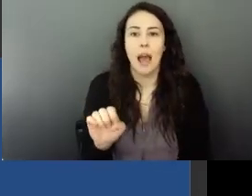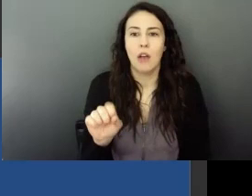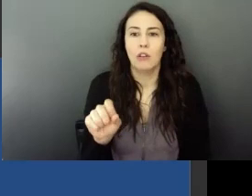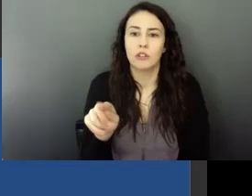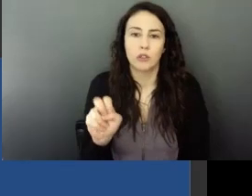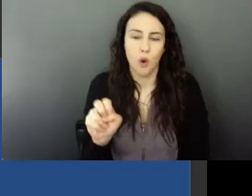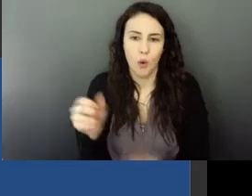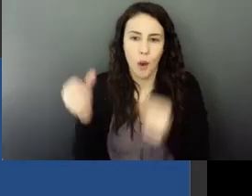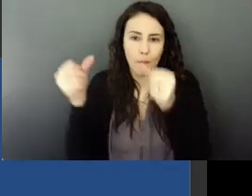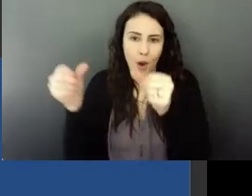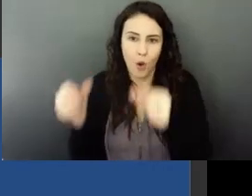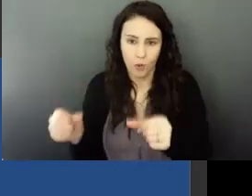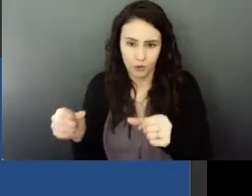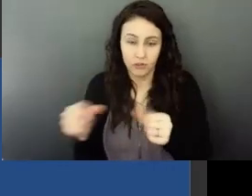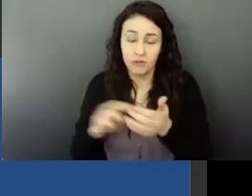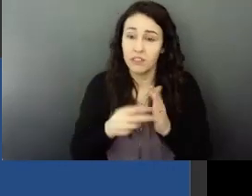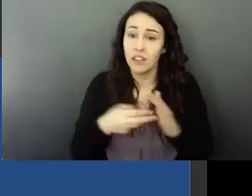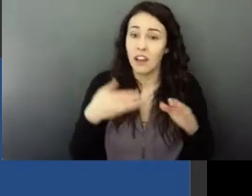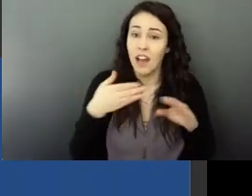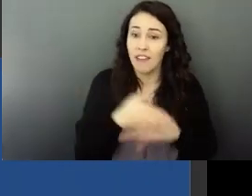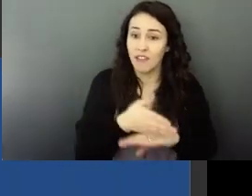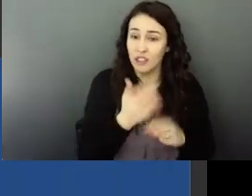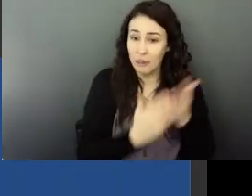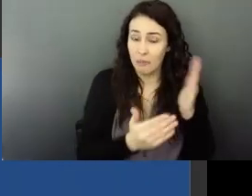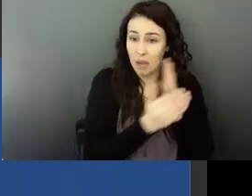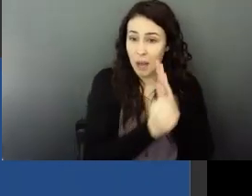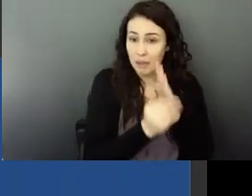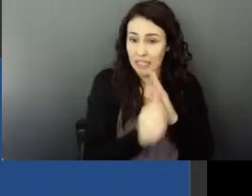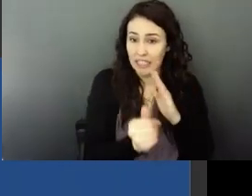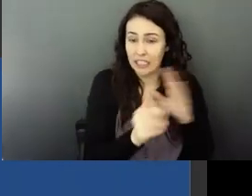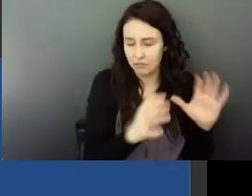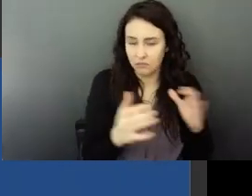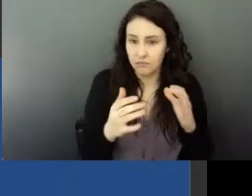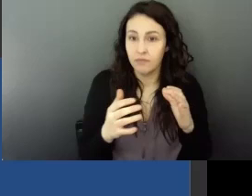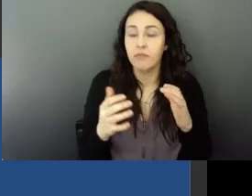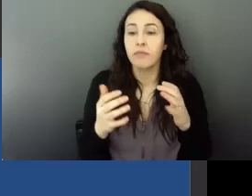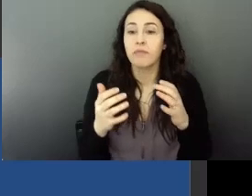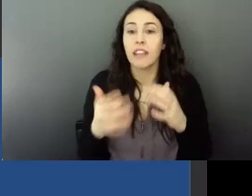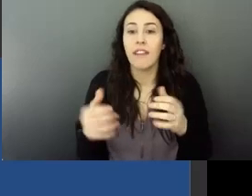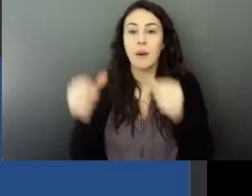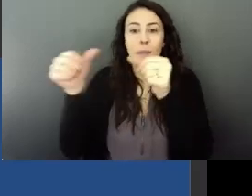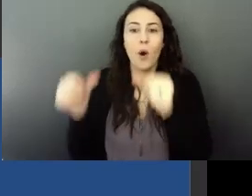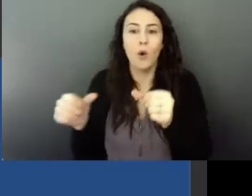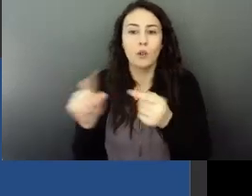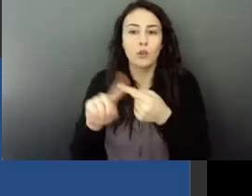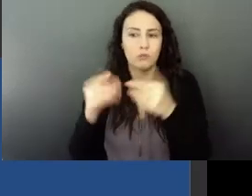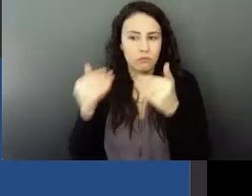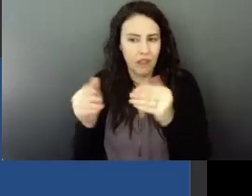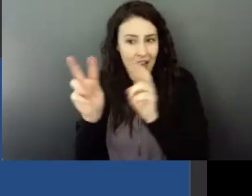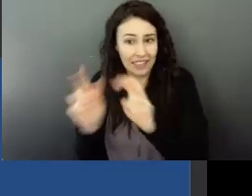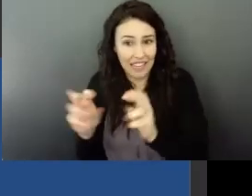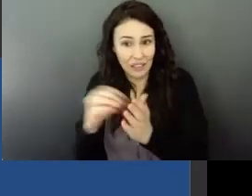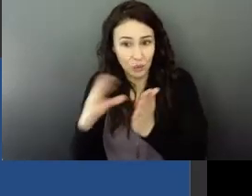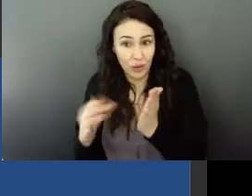of the competencies to assess the students on whether or